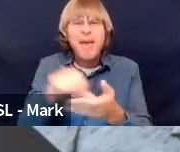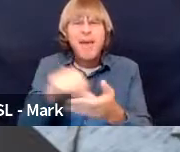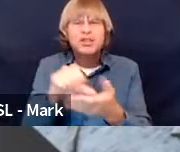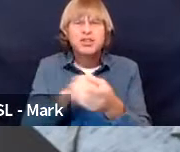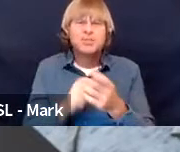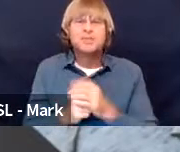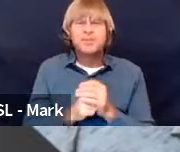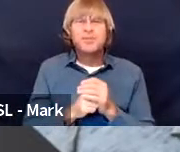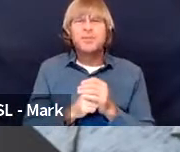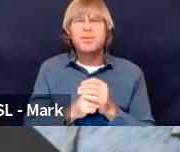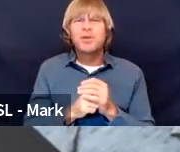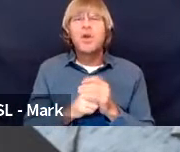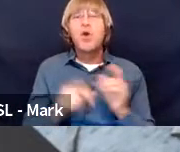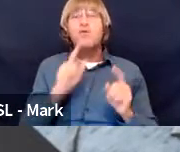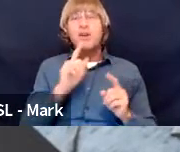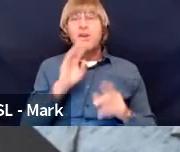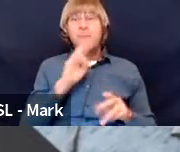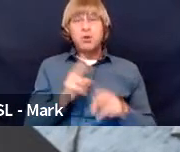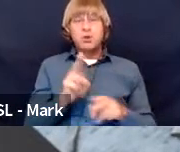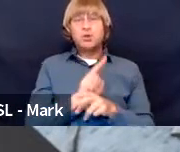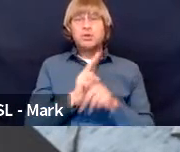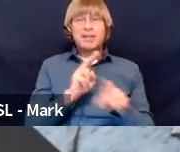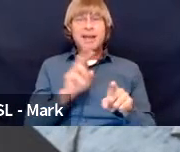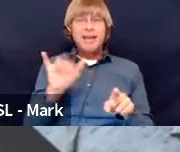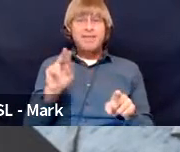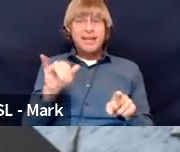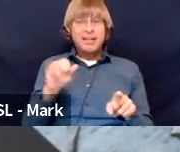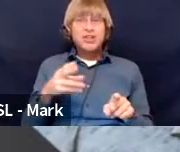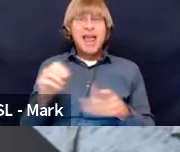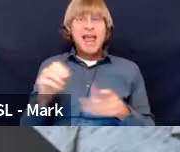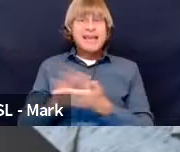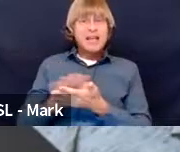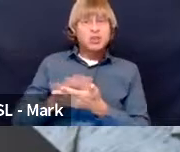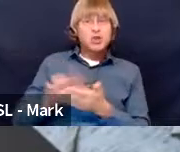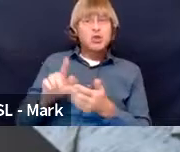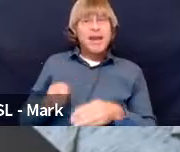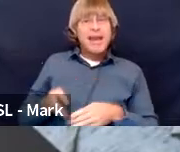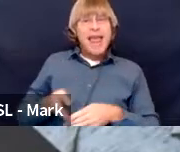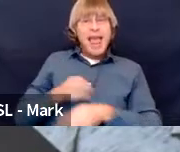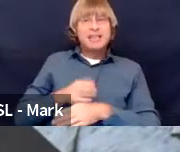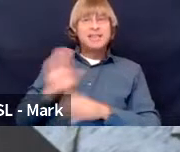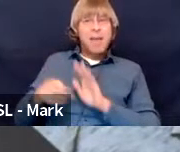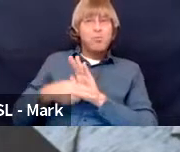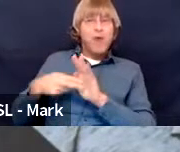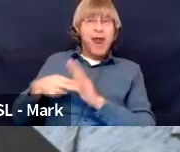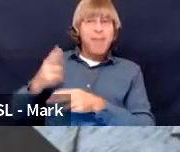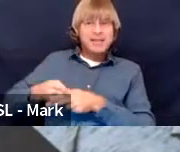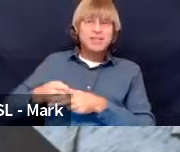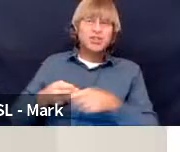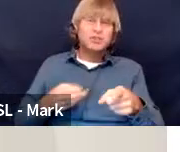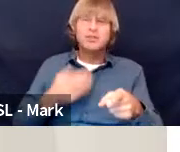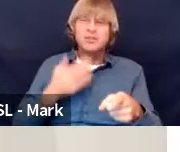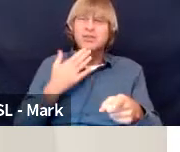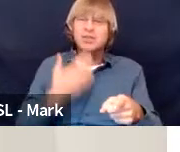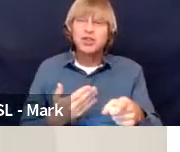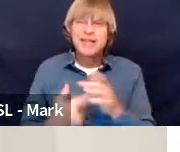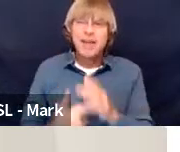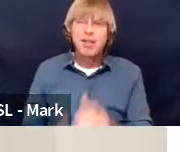pages. Again, when we talk about using finish and texture to enhance brand messaging, this is a great example of